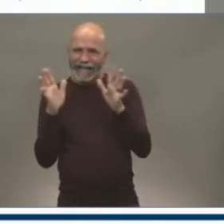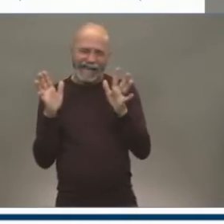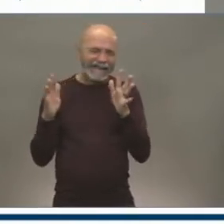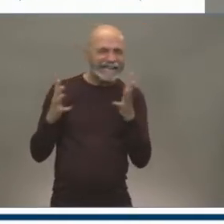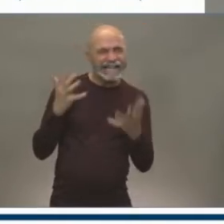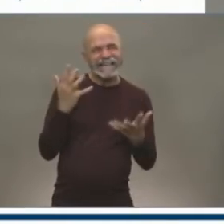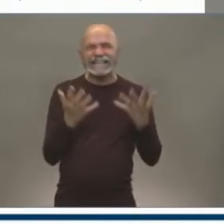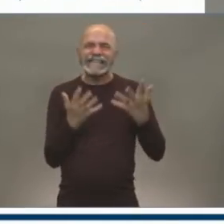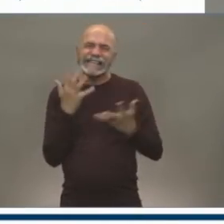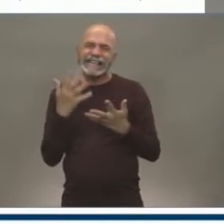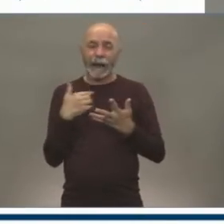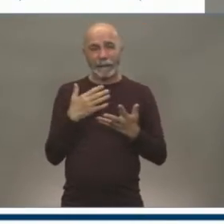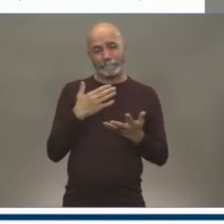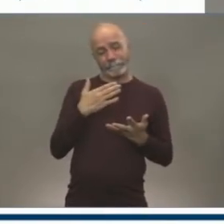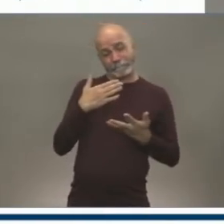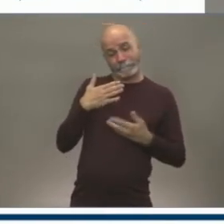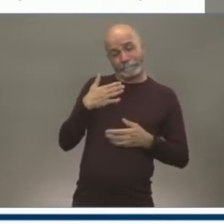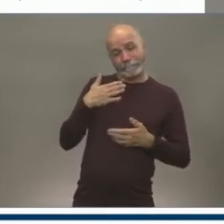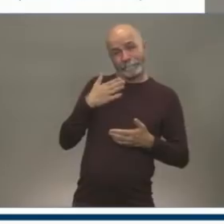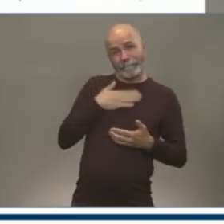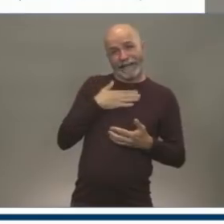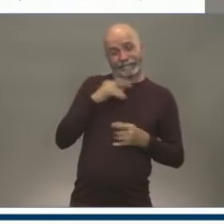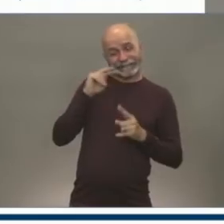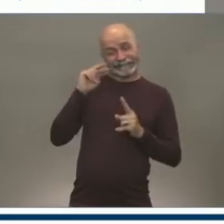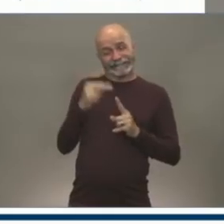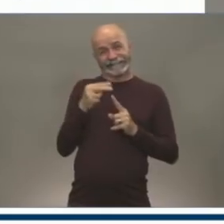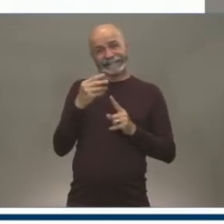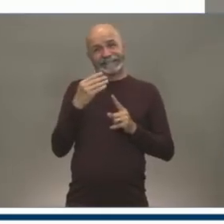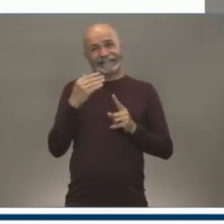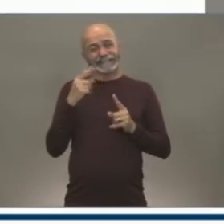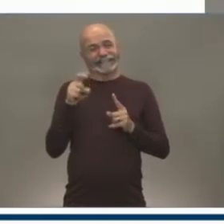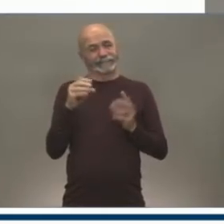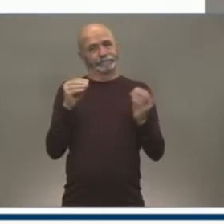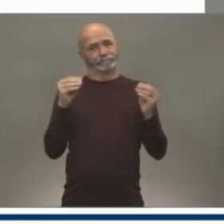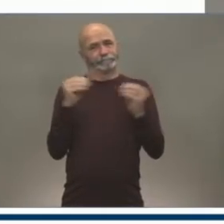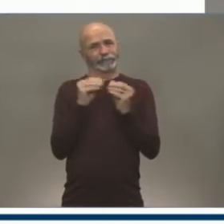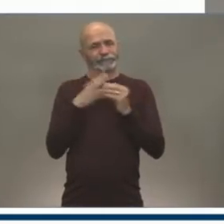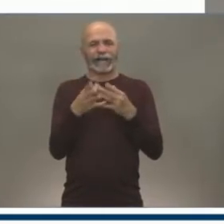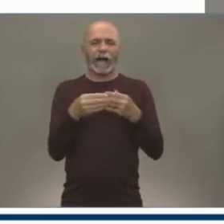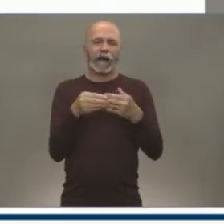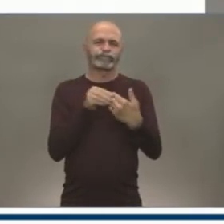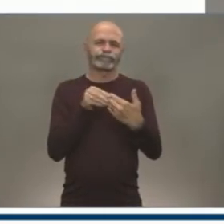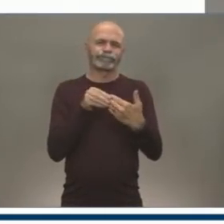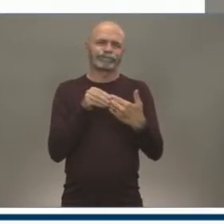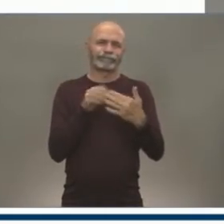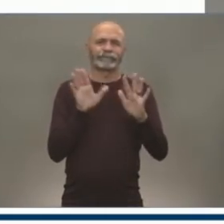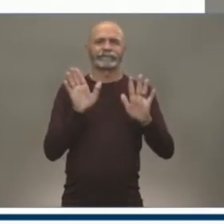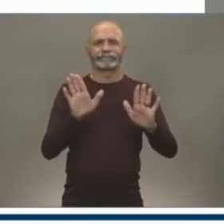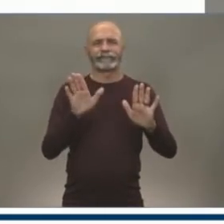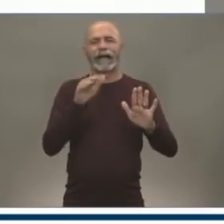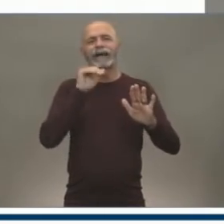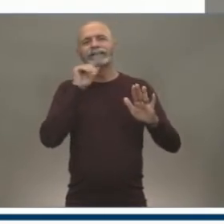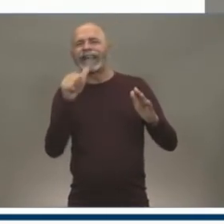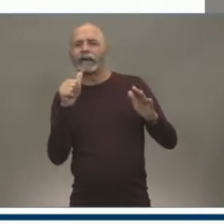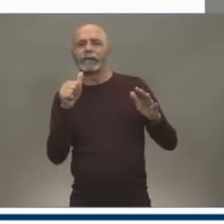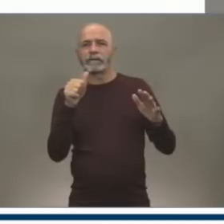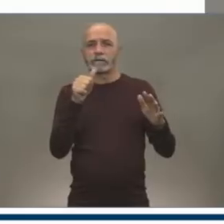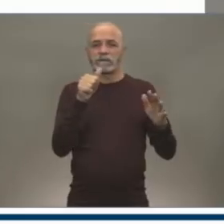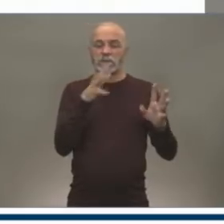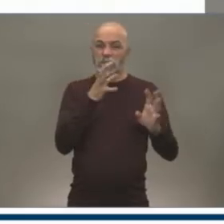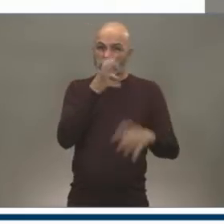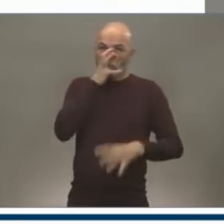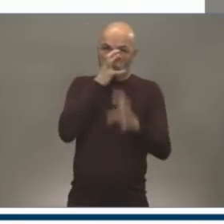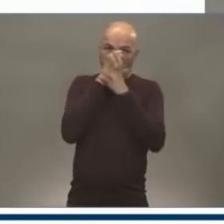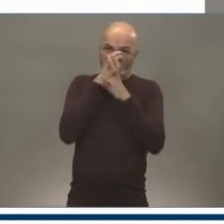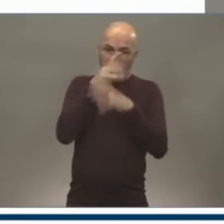My approach is that we need to have greater flexibility and not set ourselves into a more rigid way in terms of